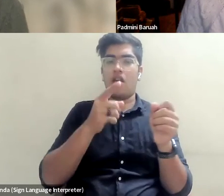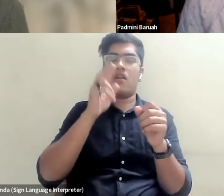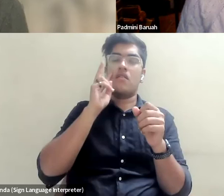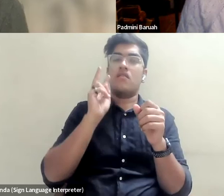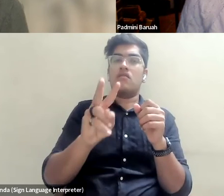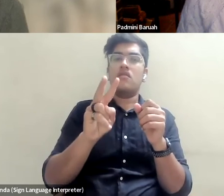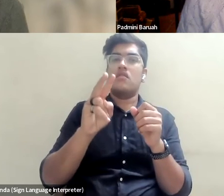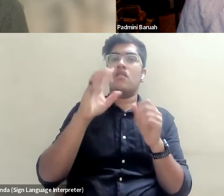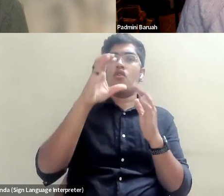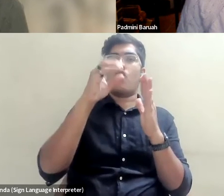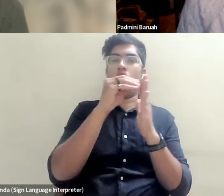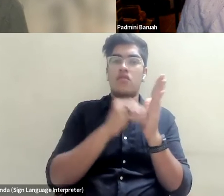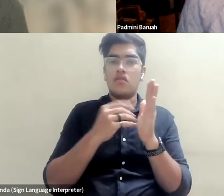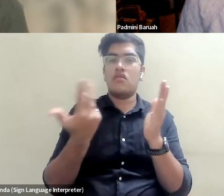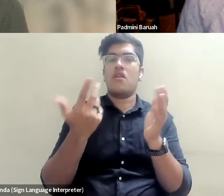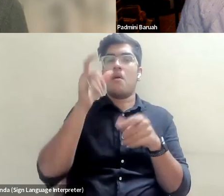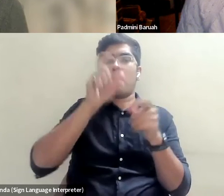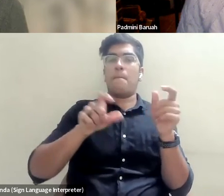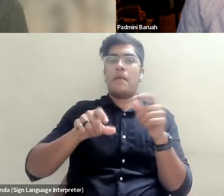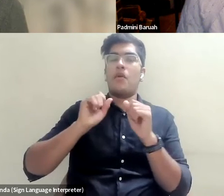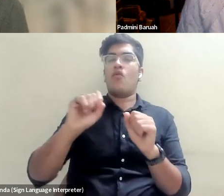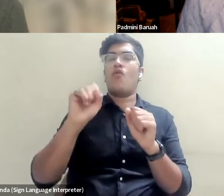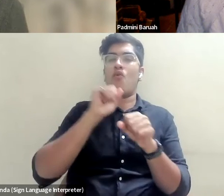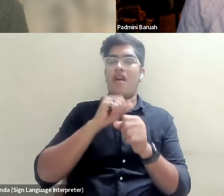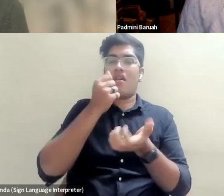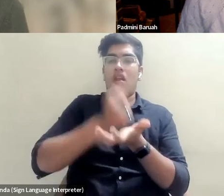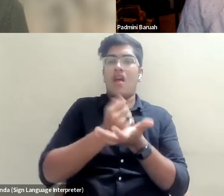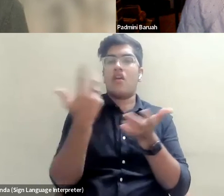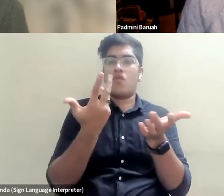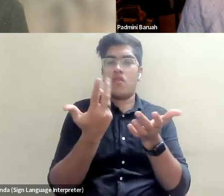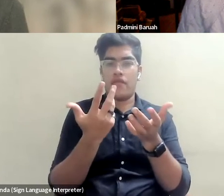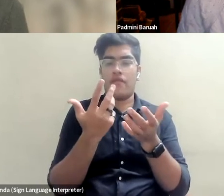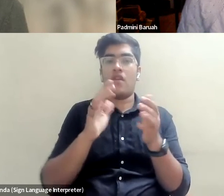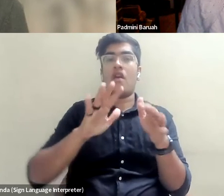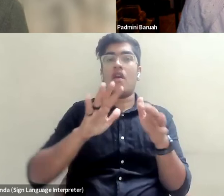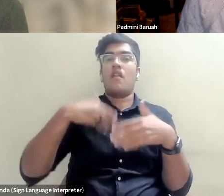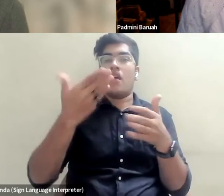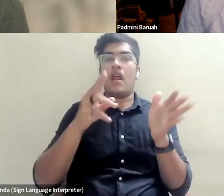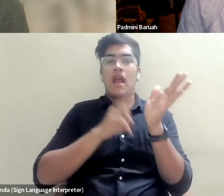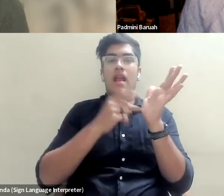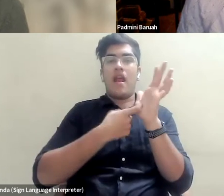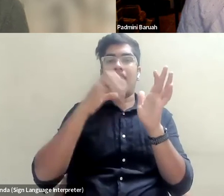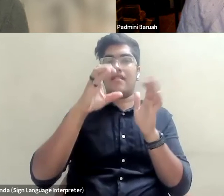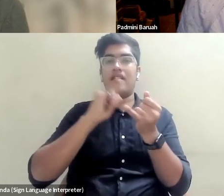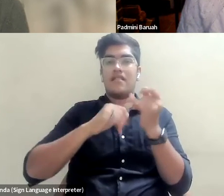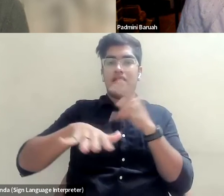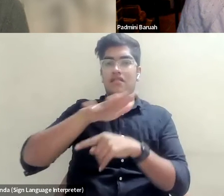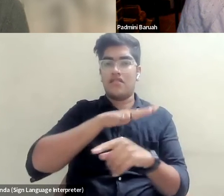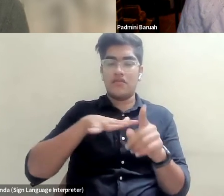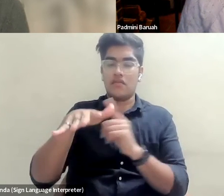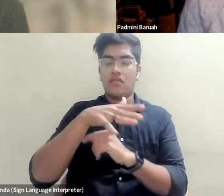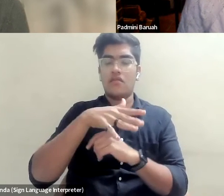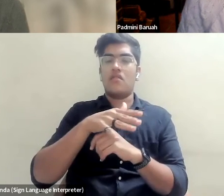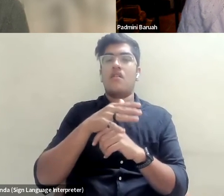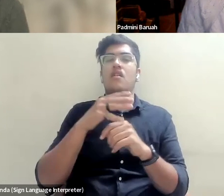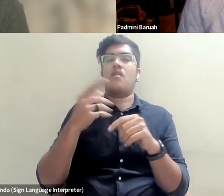the constitution? And the second question, has the ongoing limbo in the NRC situation and the fact that this whole